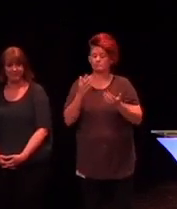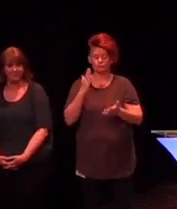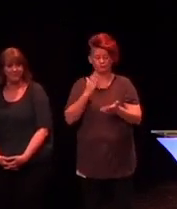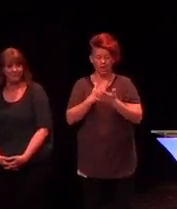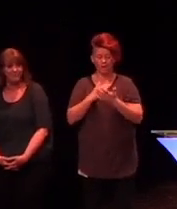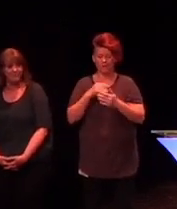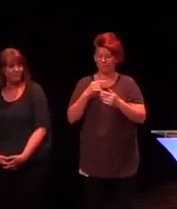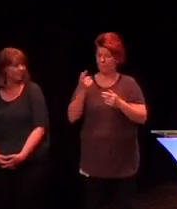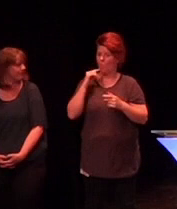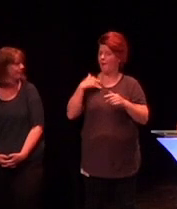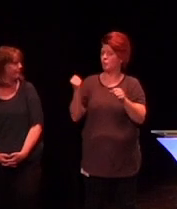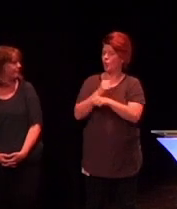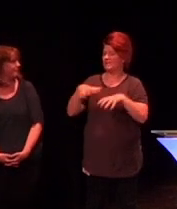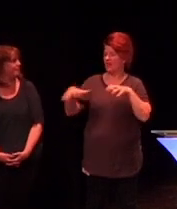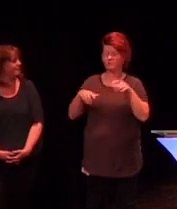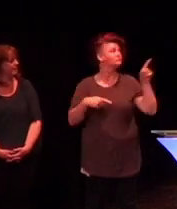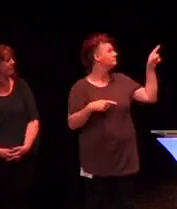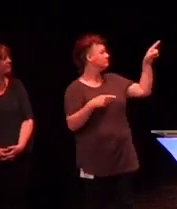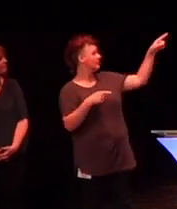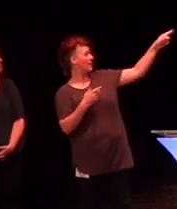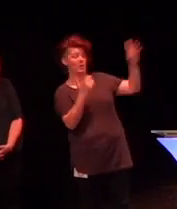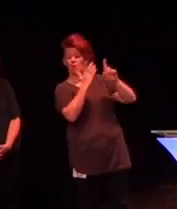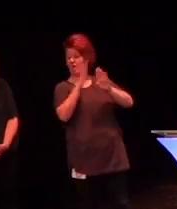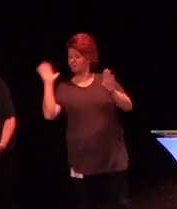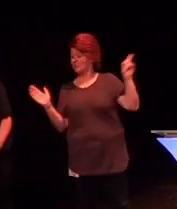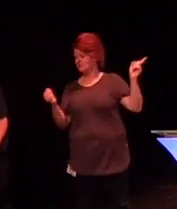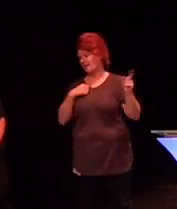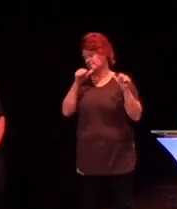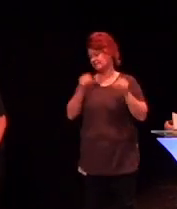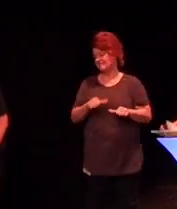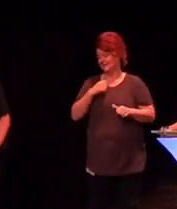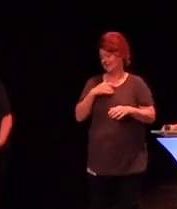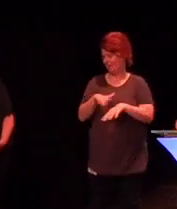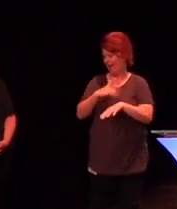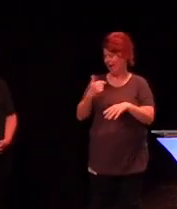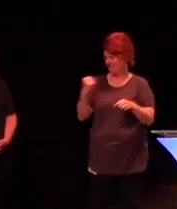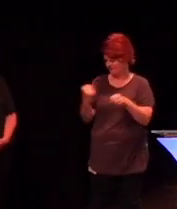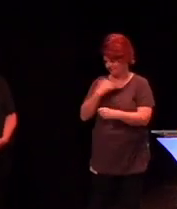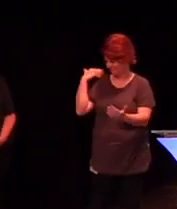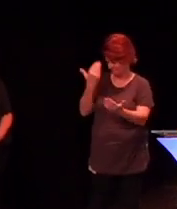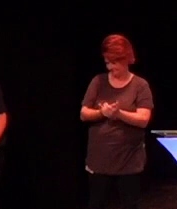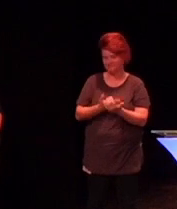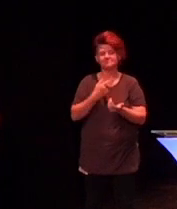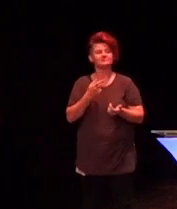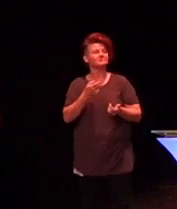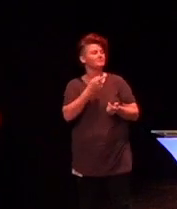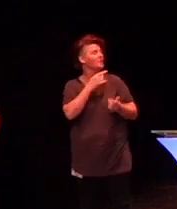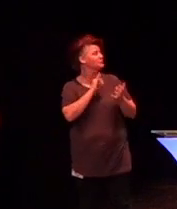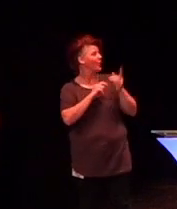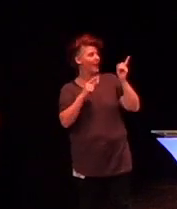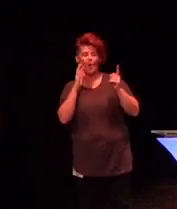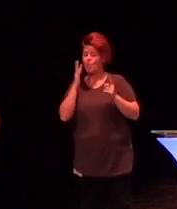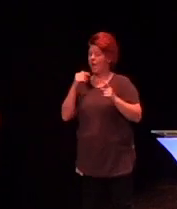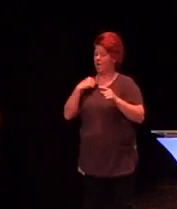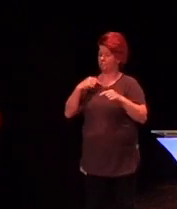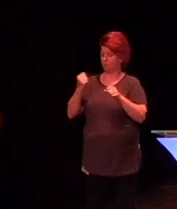And I'm now going to talk about interpretive performances. This is me working in Scavengers. This is the favourite play that I've done to date,